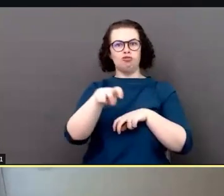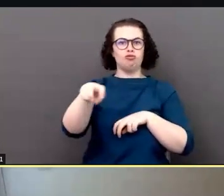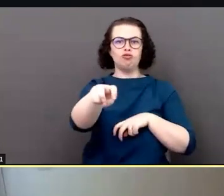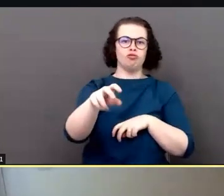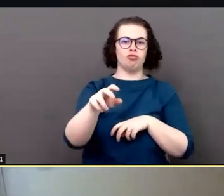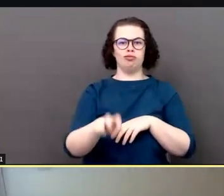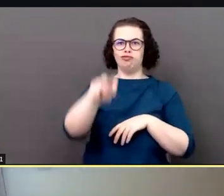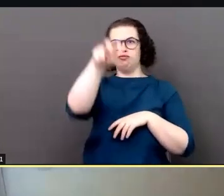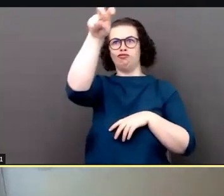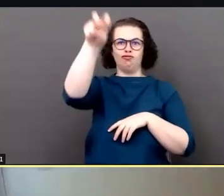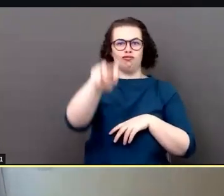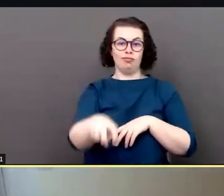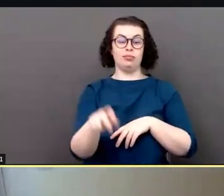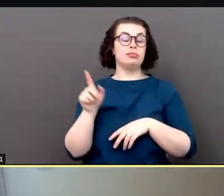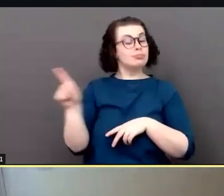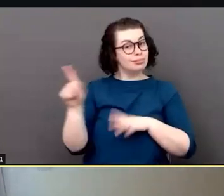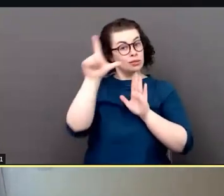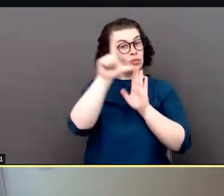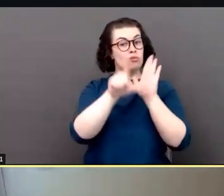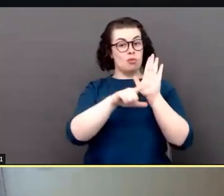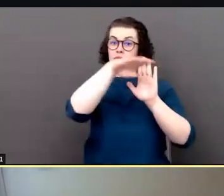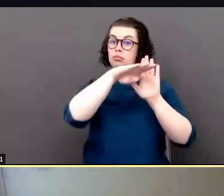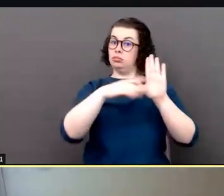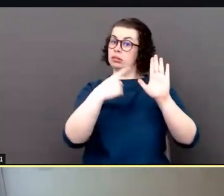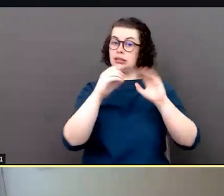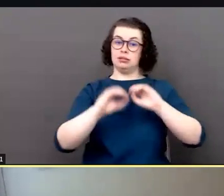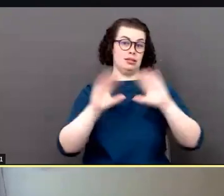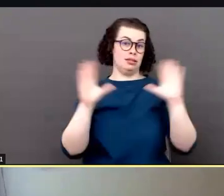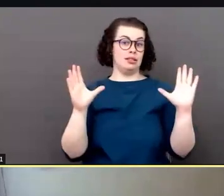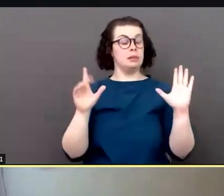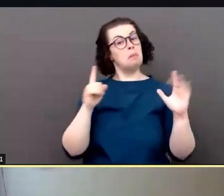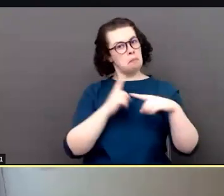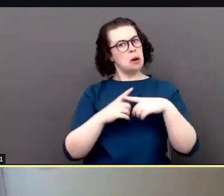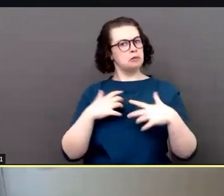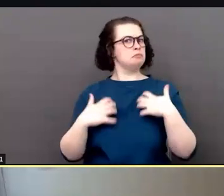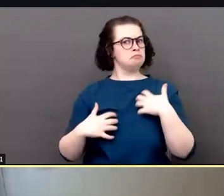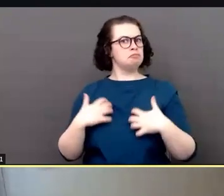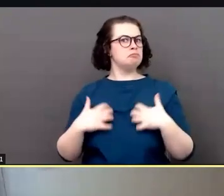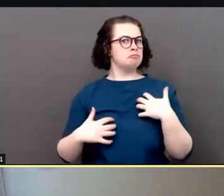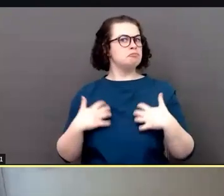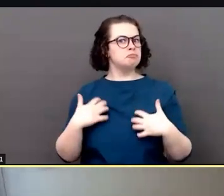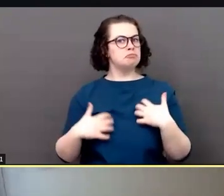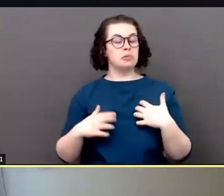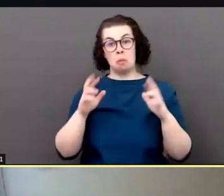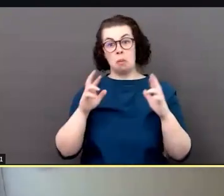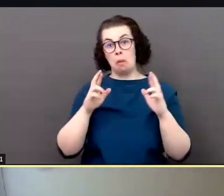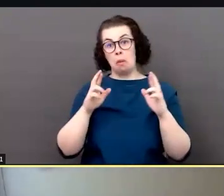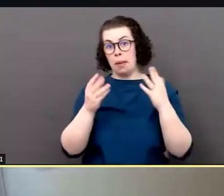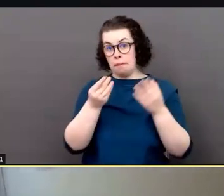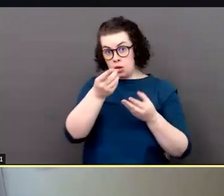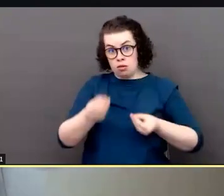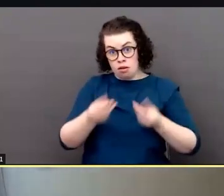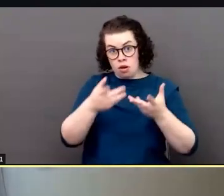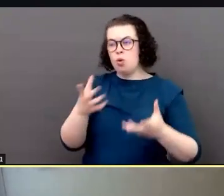this is pretty interesting actually, and could give you some inspiration as to what to do in